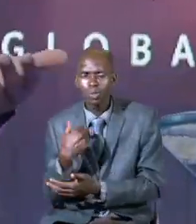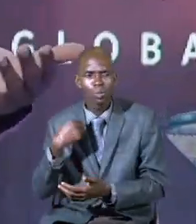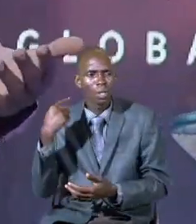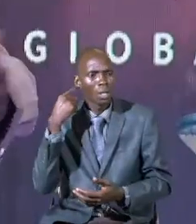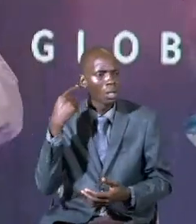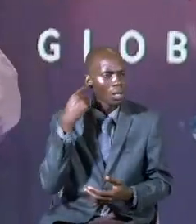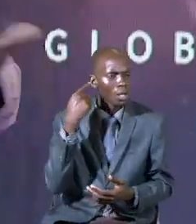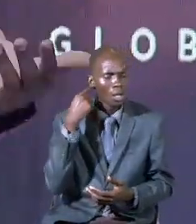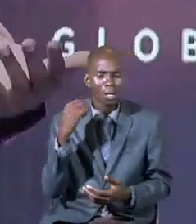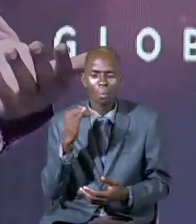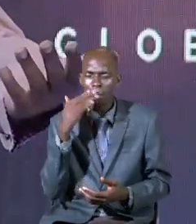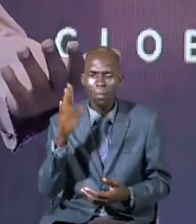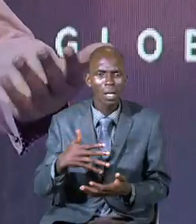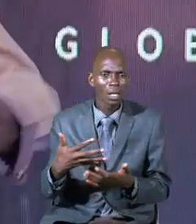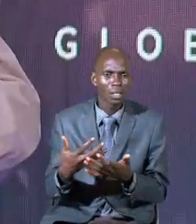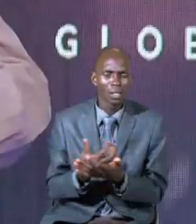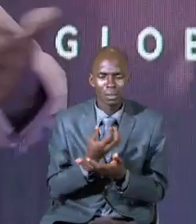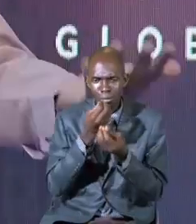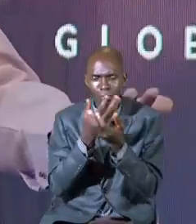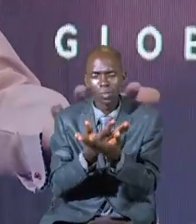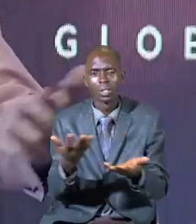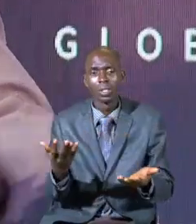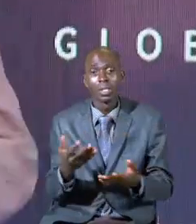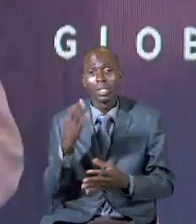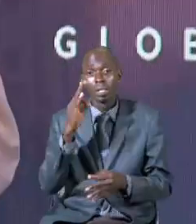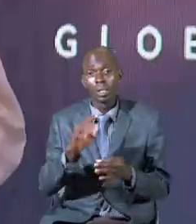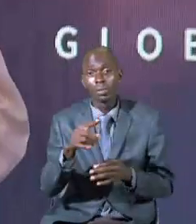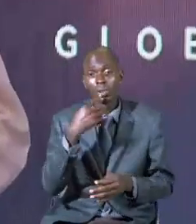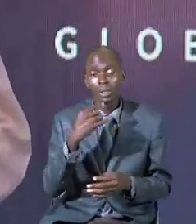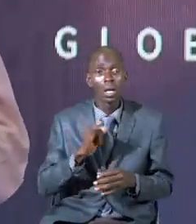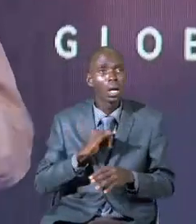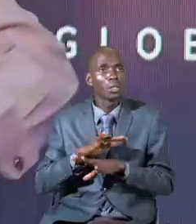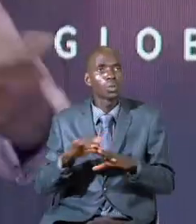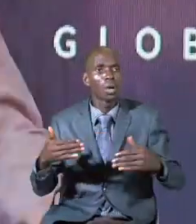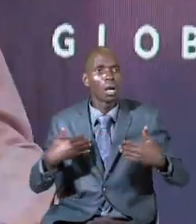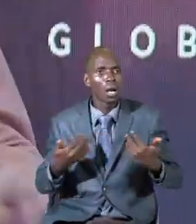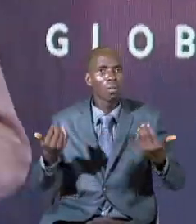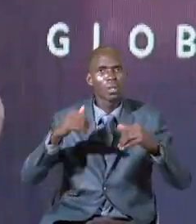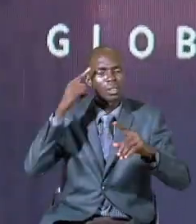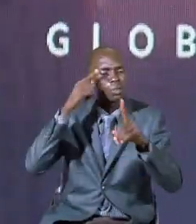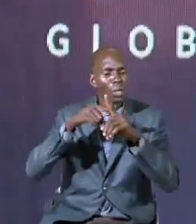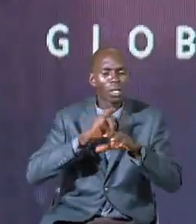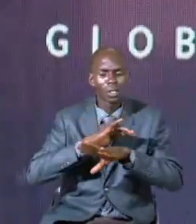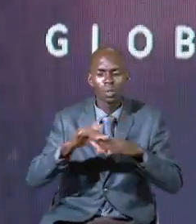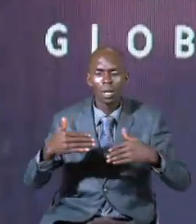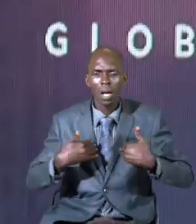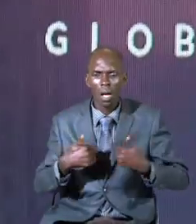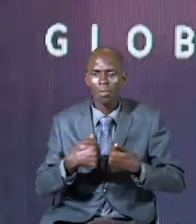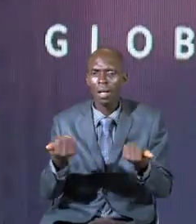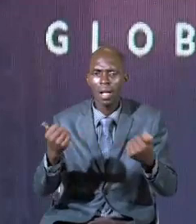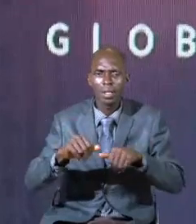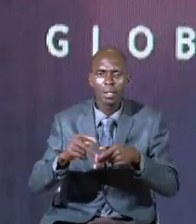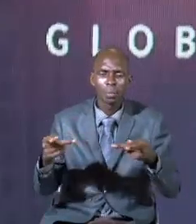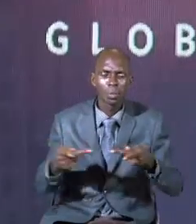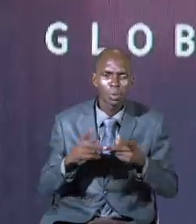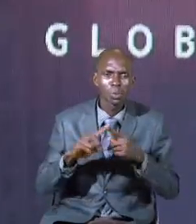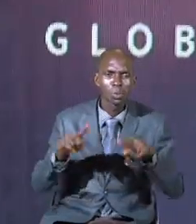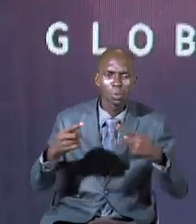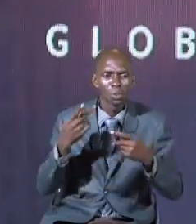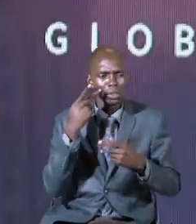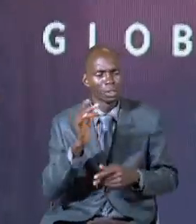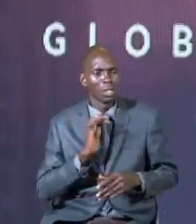any goal, I don't have any place to go, what can I do now? Look at our country, look at this. If I were born